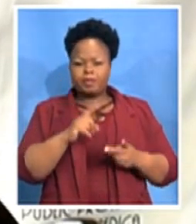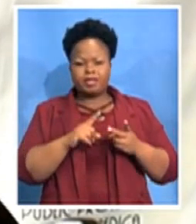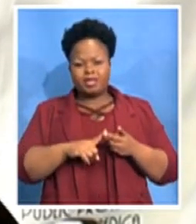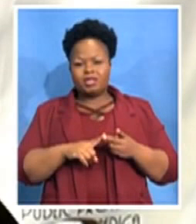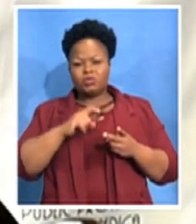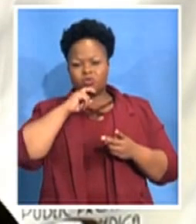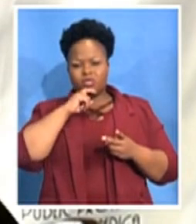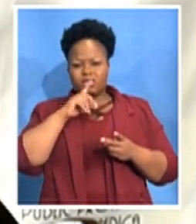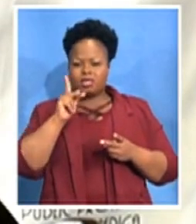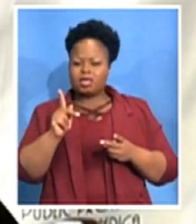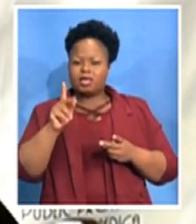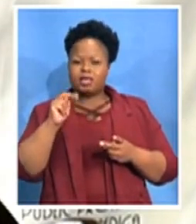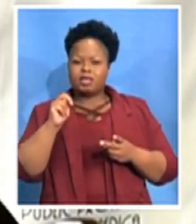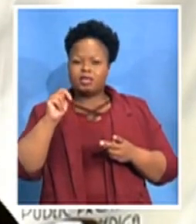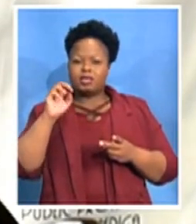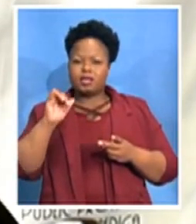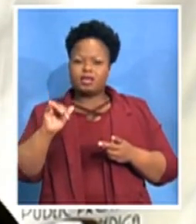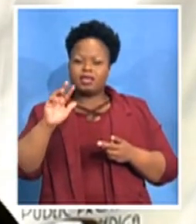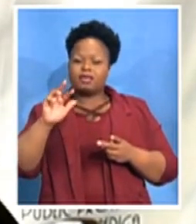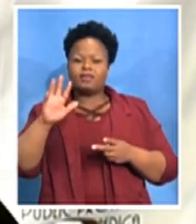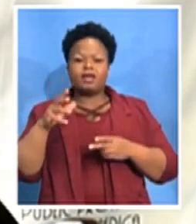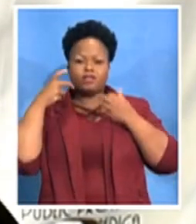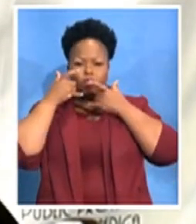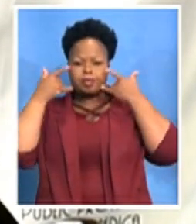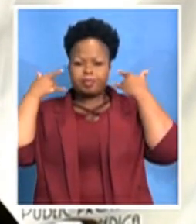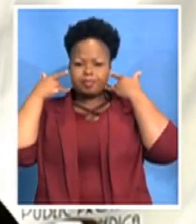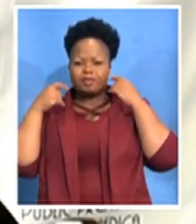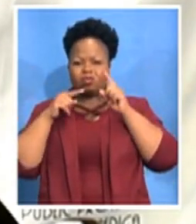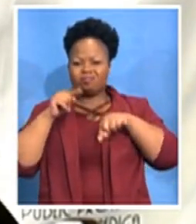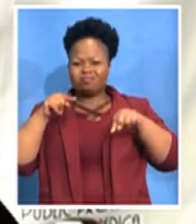KN95. There were incorrect sizes ordered.